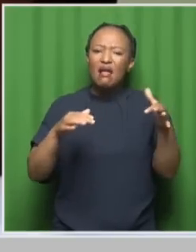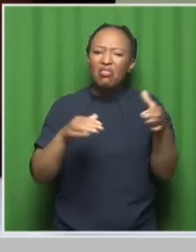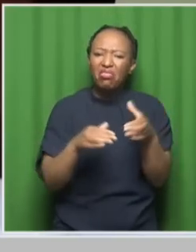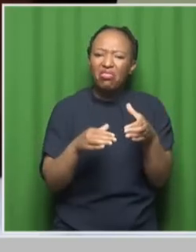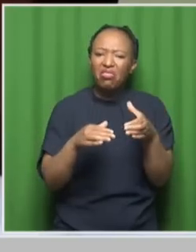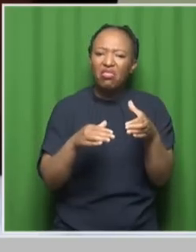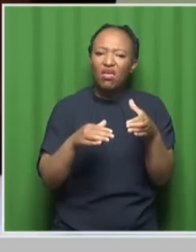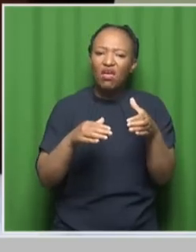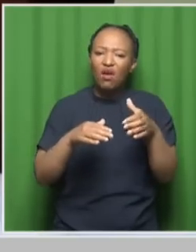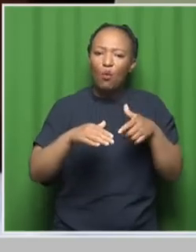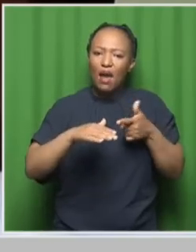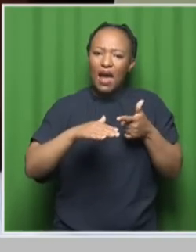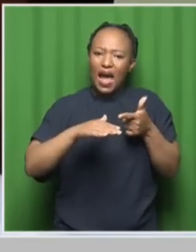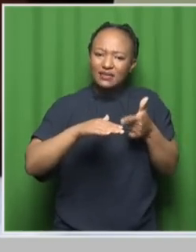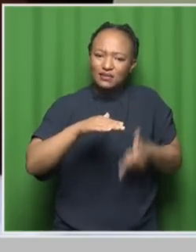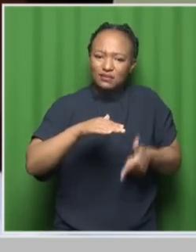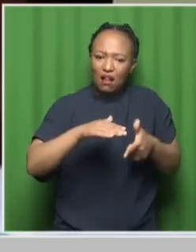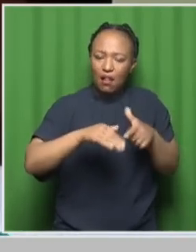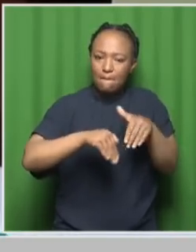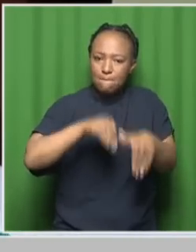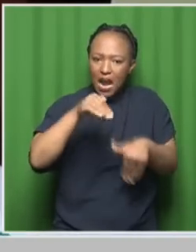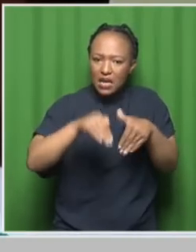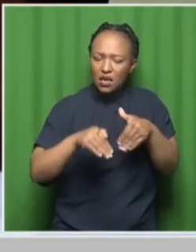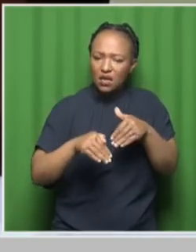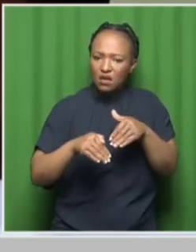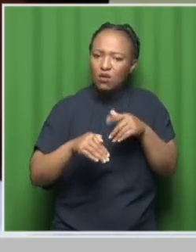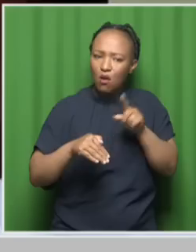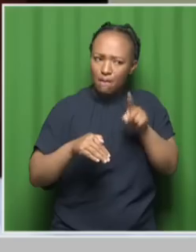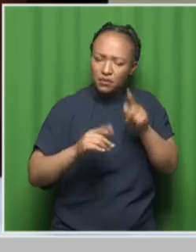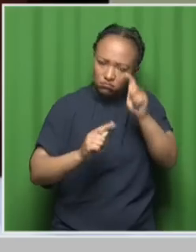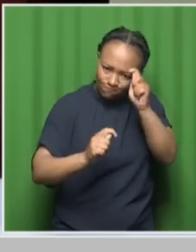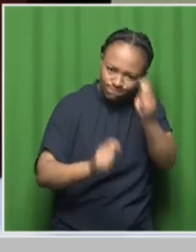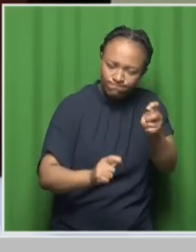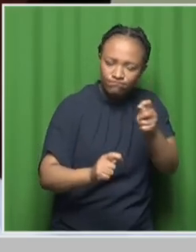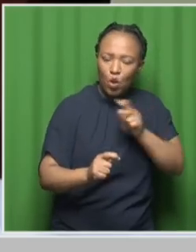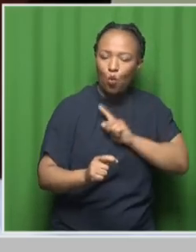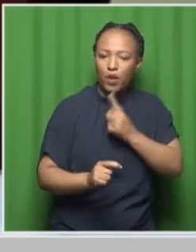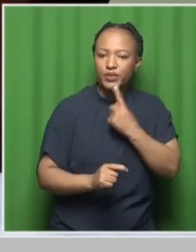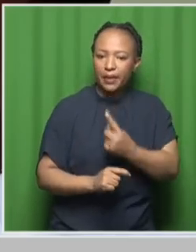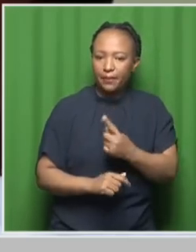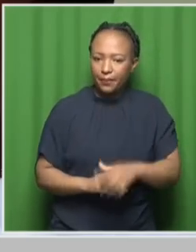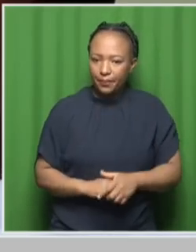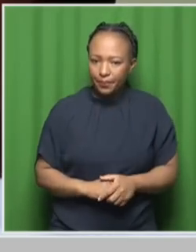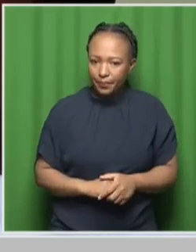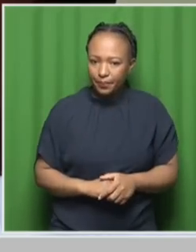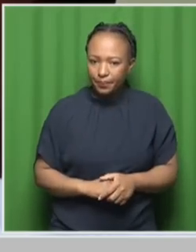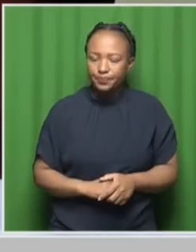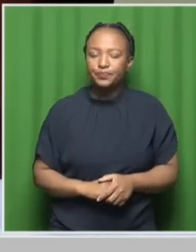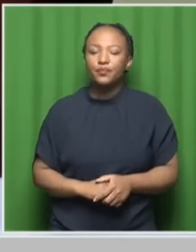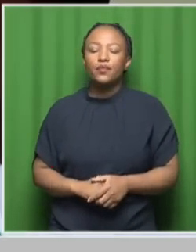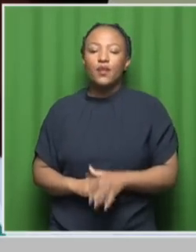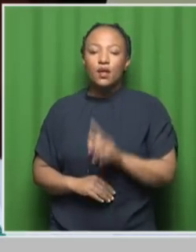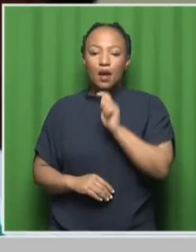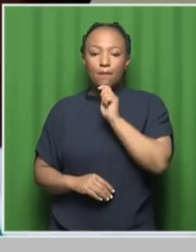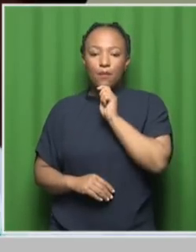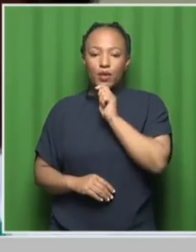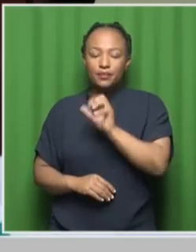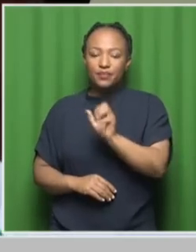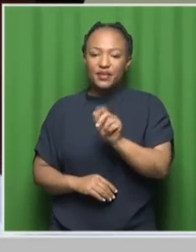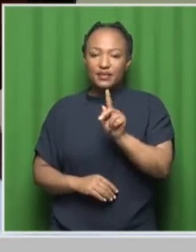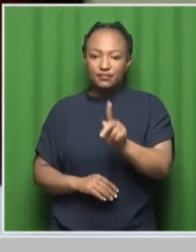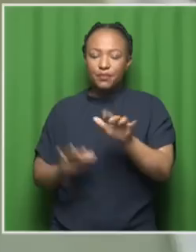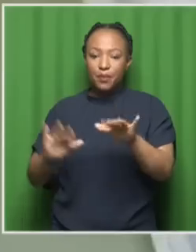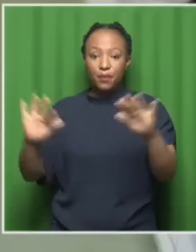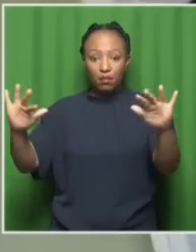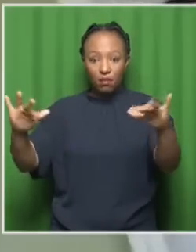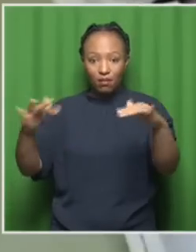mining in South Africa? Yes, thanks. Good morning once again, Sakina, and the viewers.